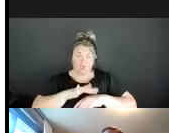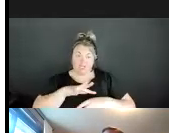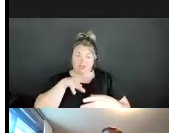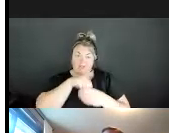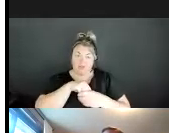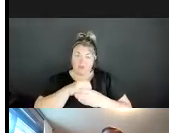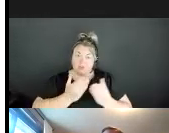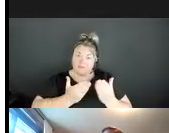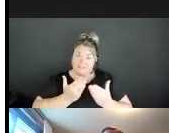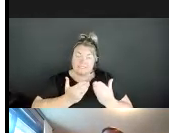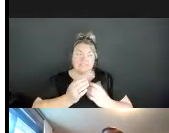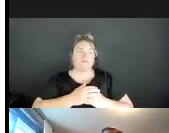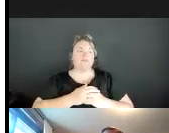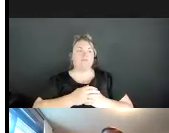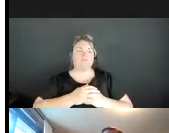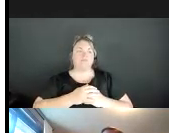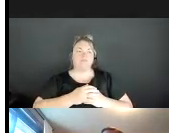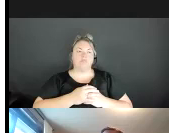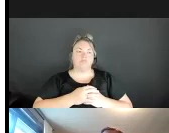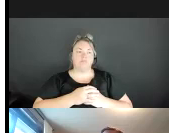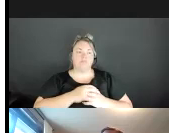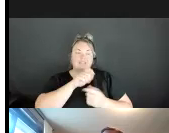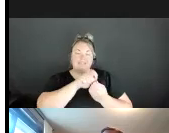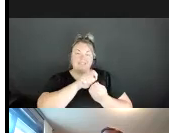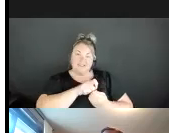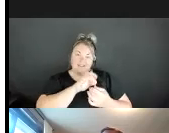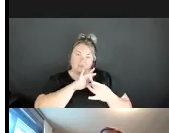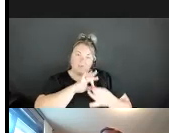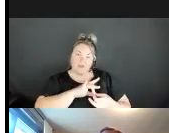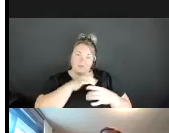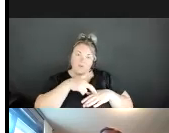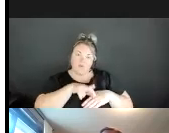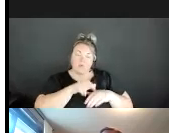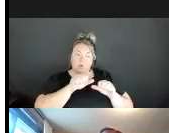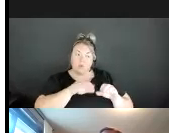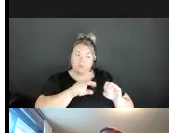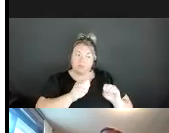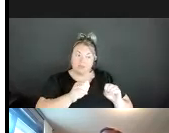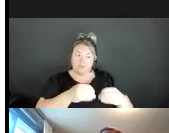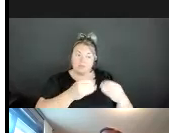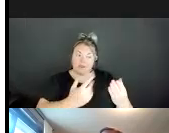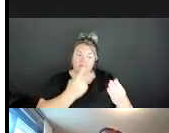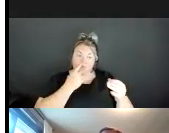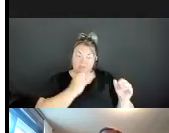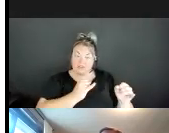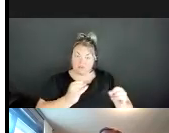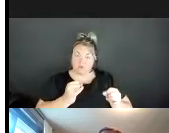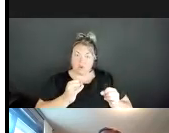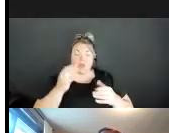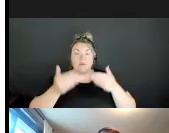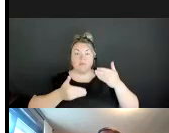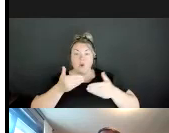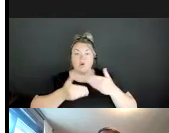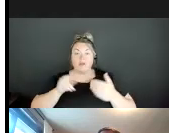services is on the details around the referrals that may be provided to the individual. And progress notes are completed